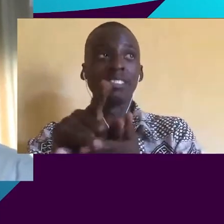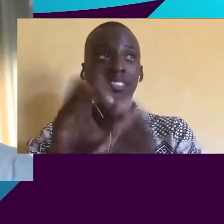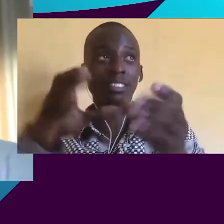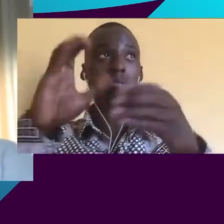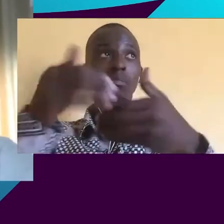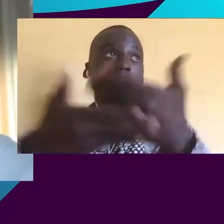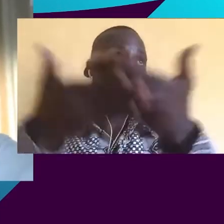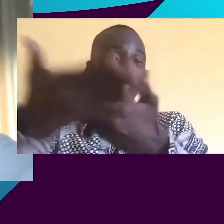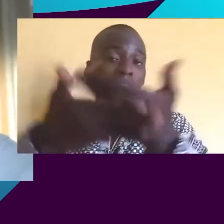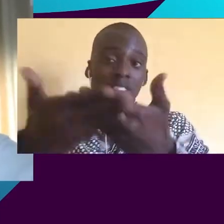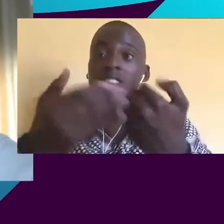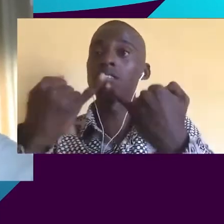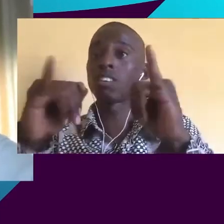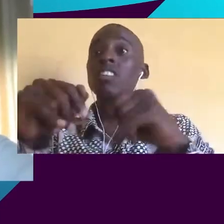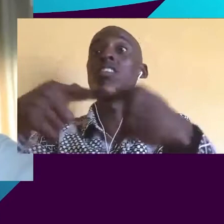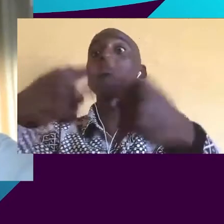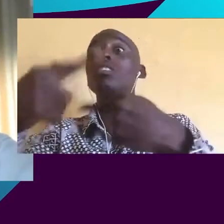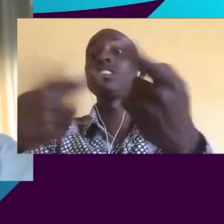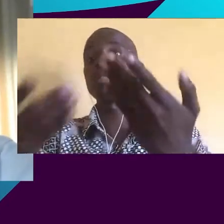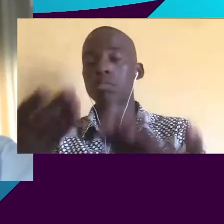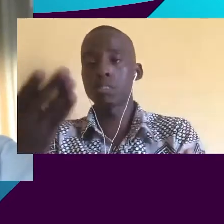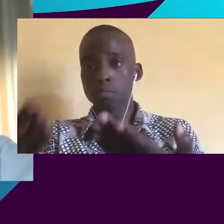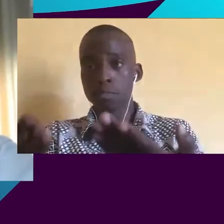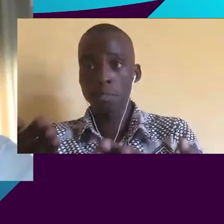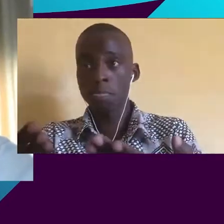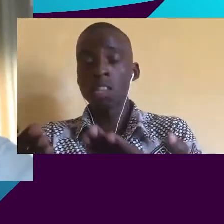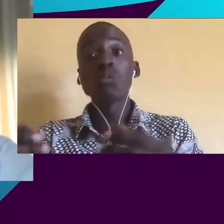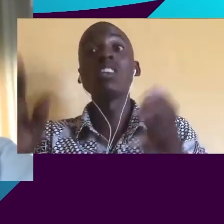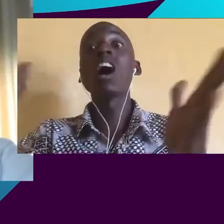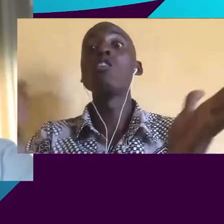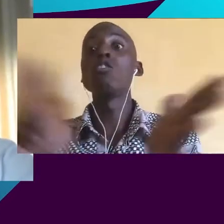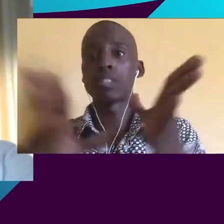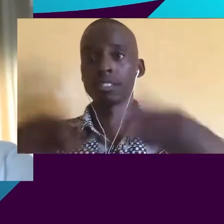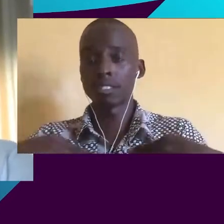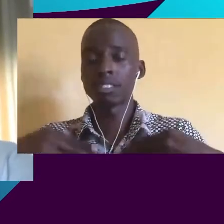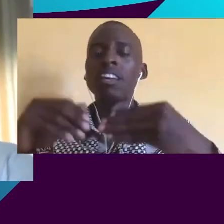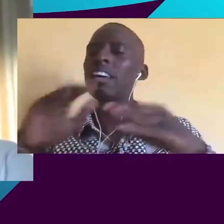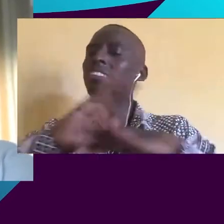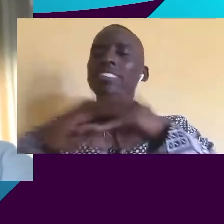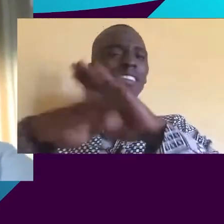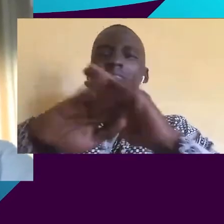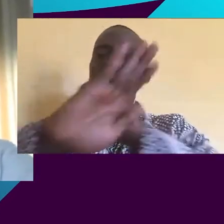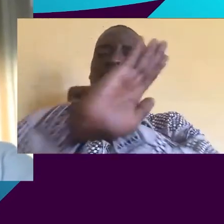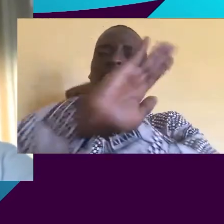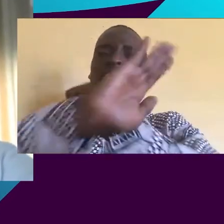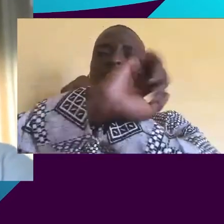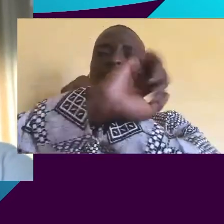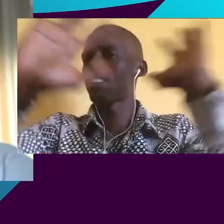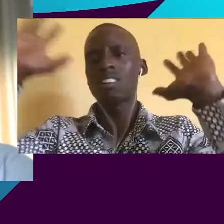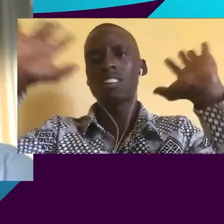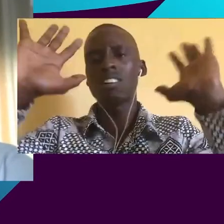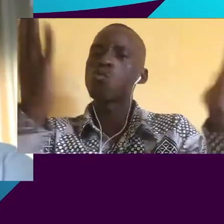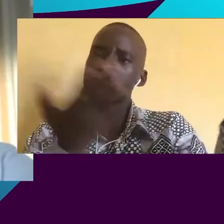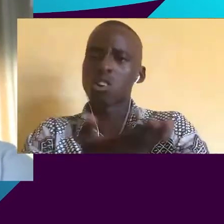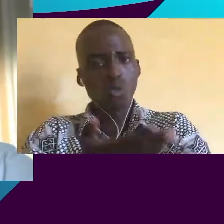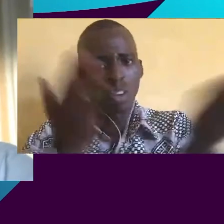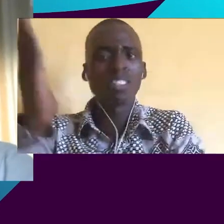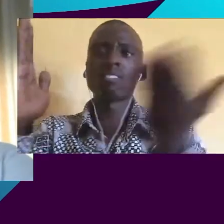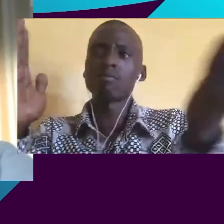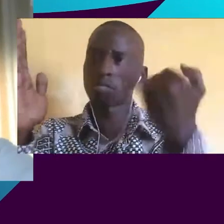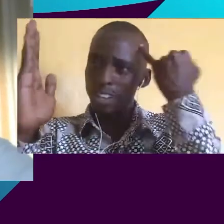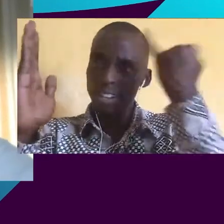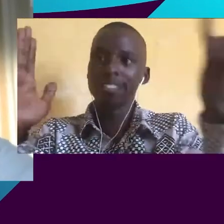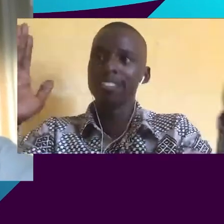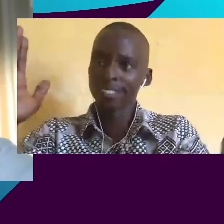then the procedure maybe is adopted. There is nothing I can defend. We always welcome such ideas, and you're